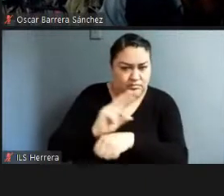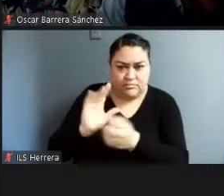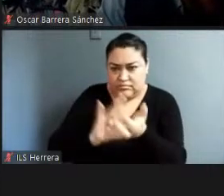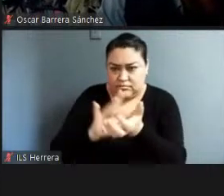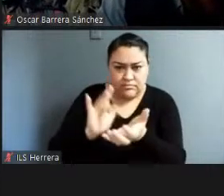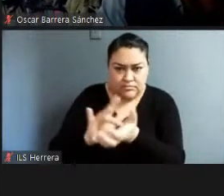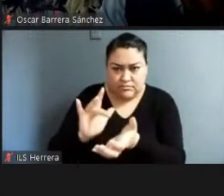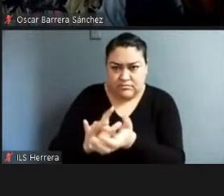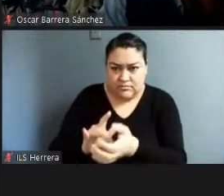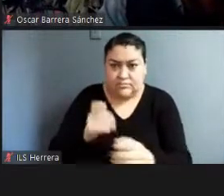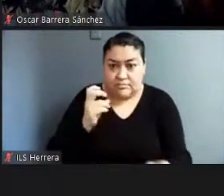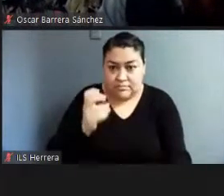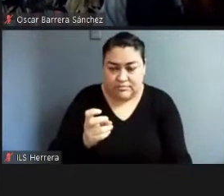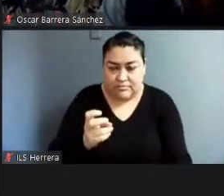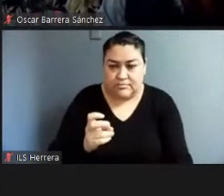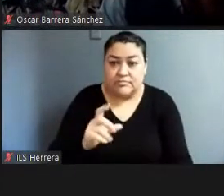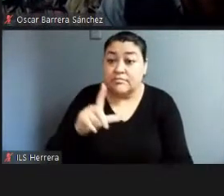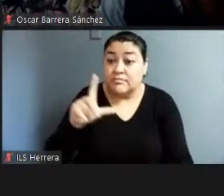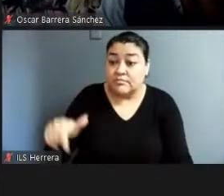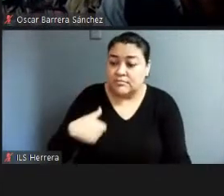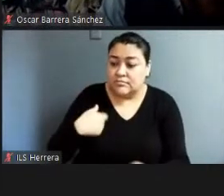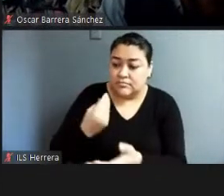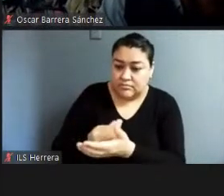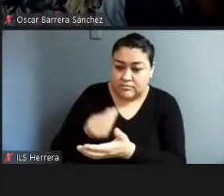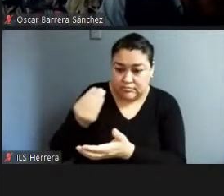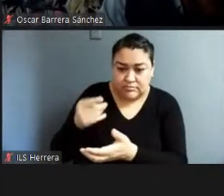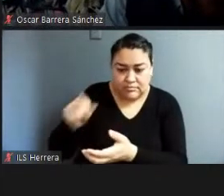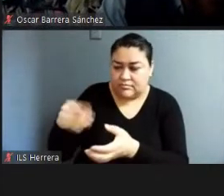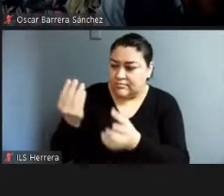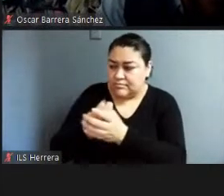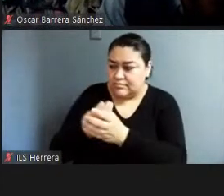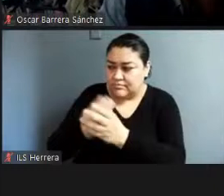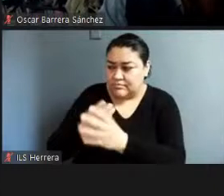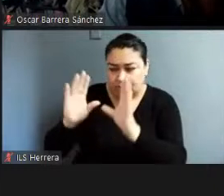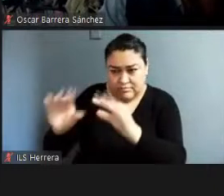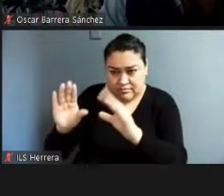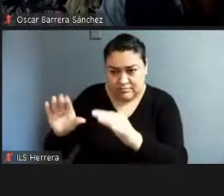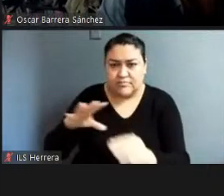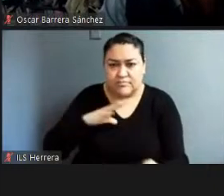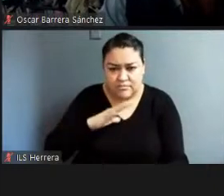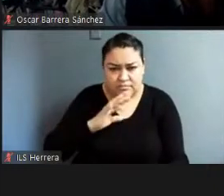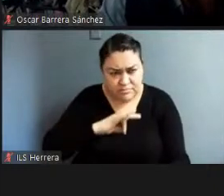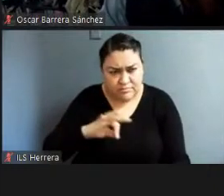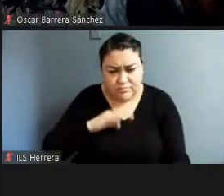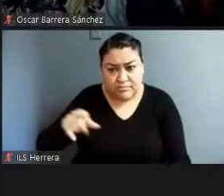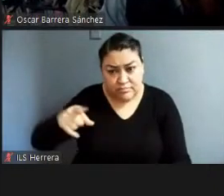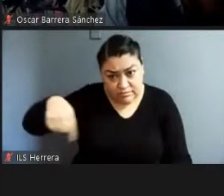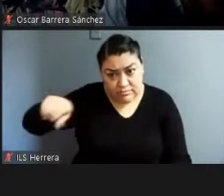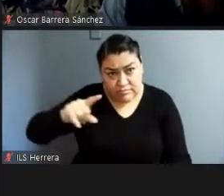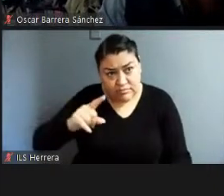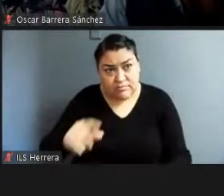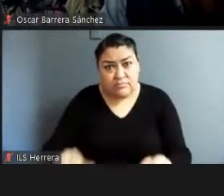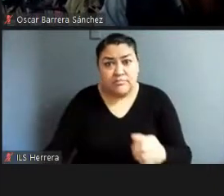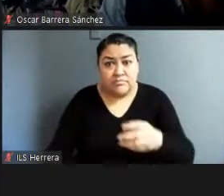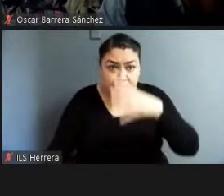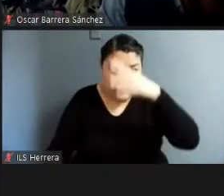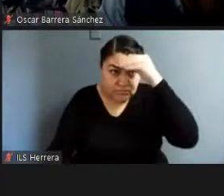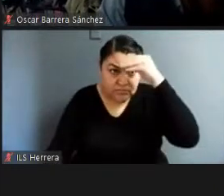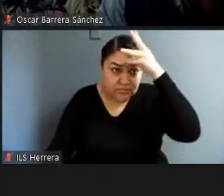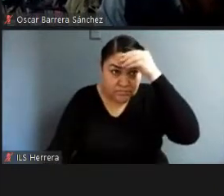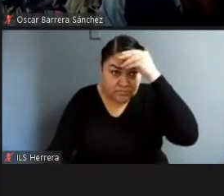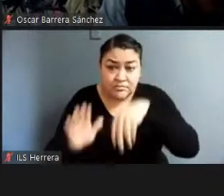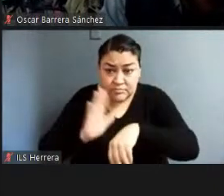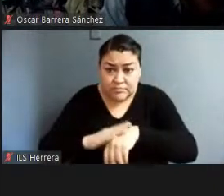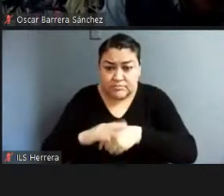on how to engage with those tutees on personal pastoral issues, but also on things like study skills, how they're going to